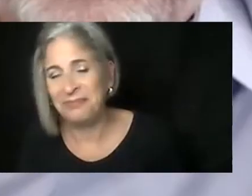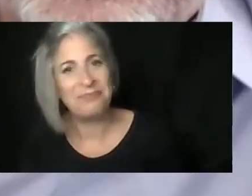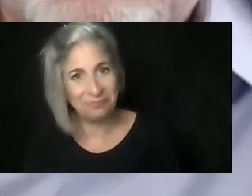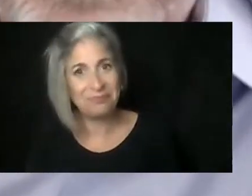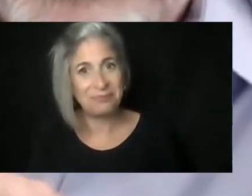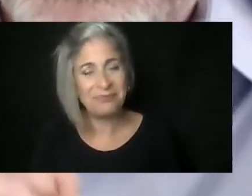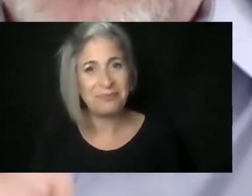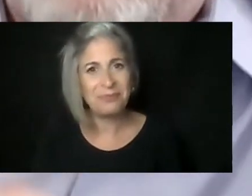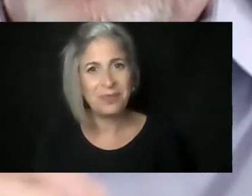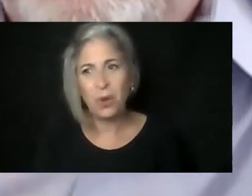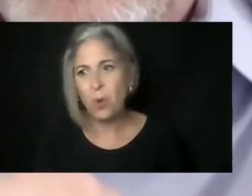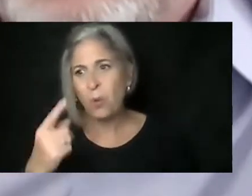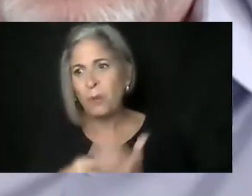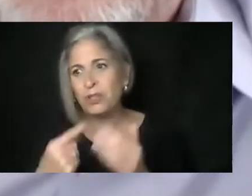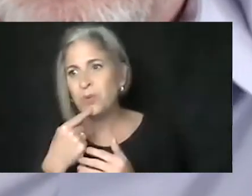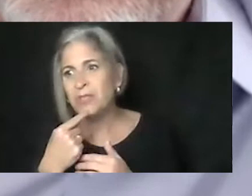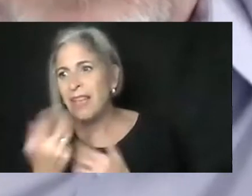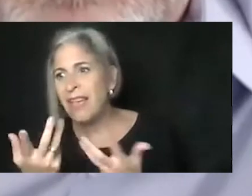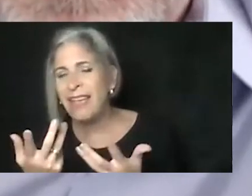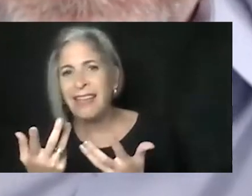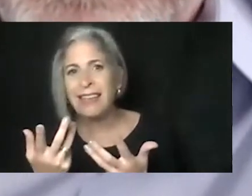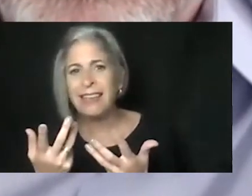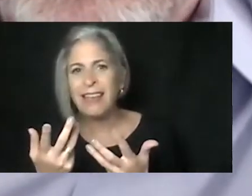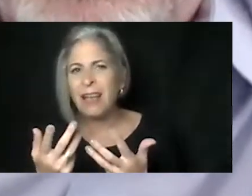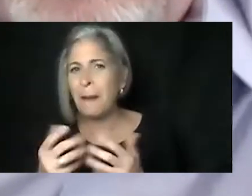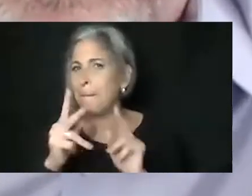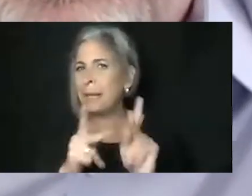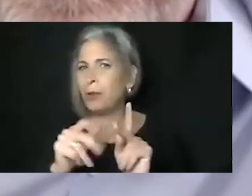So what would you say are probably some of the most underrepresented